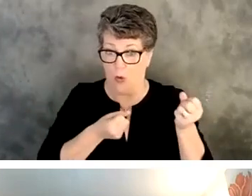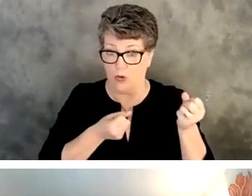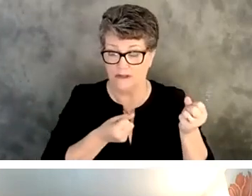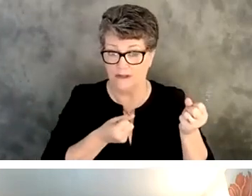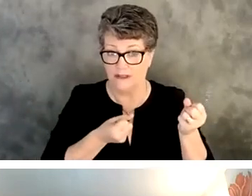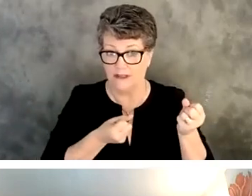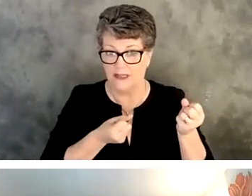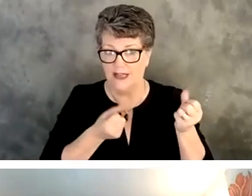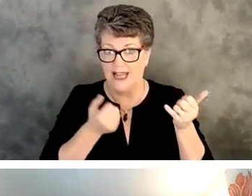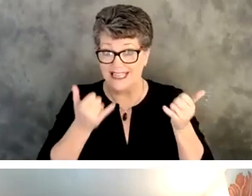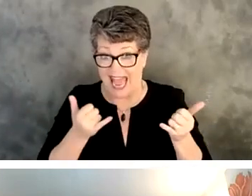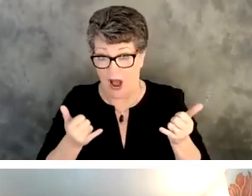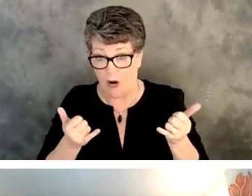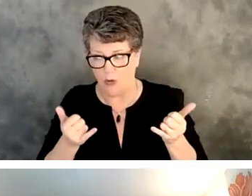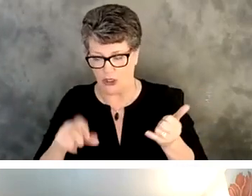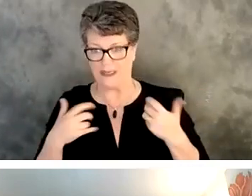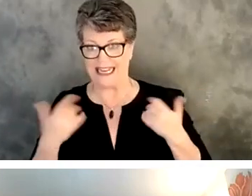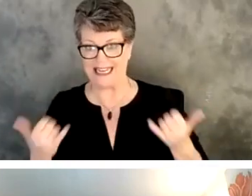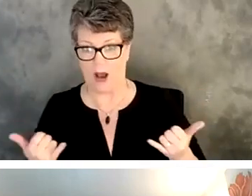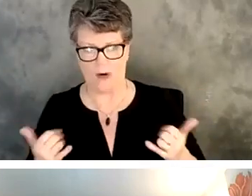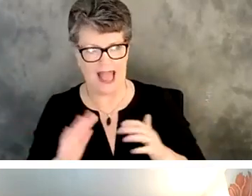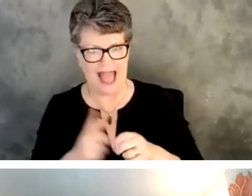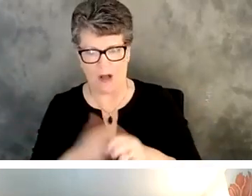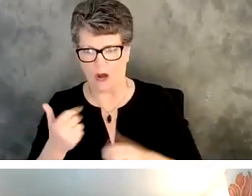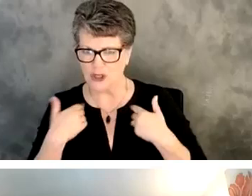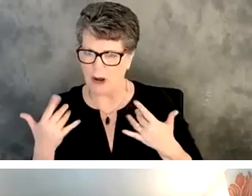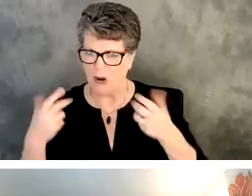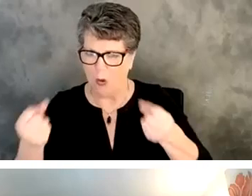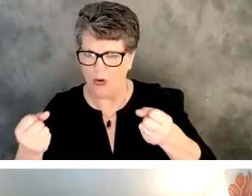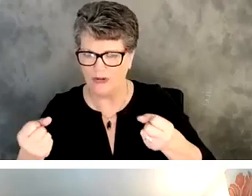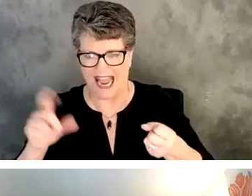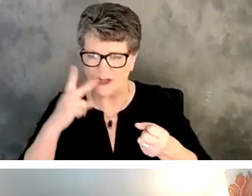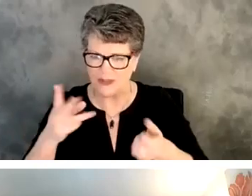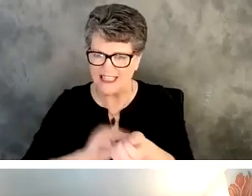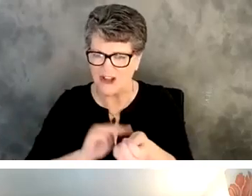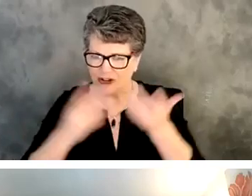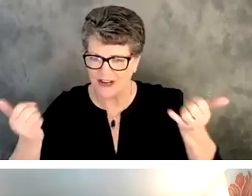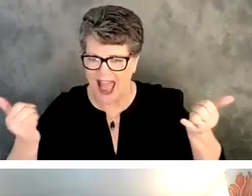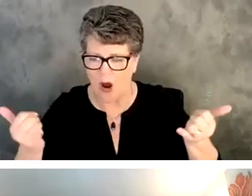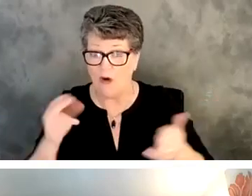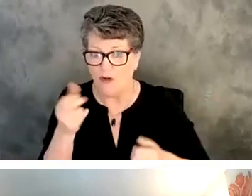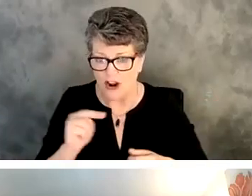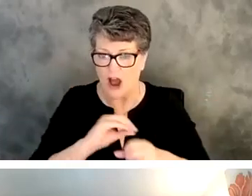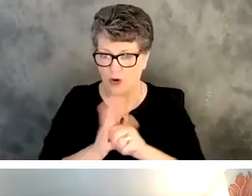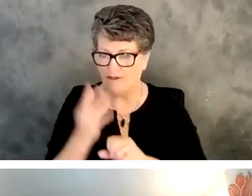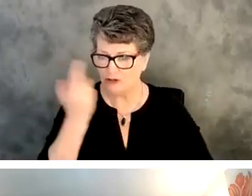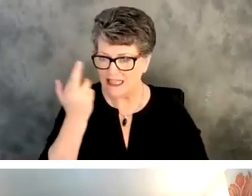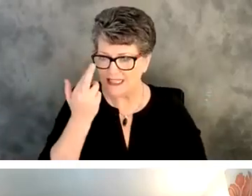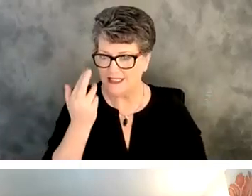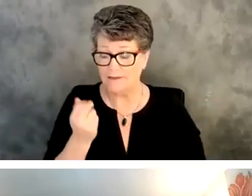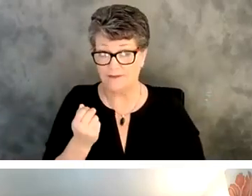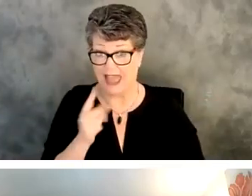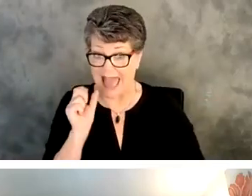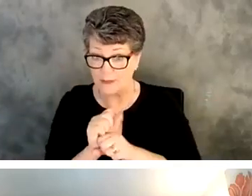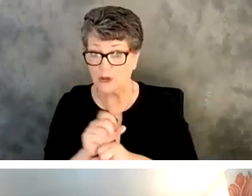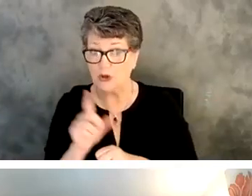Well, that stuff is needed now. It's like, well, how much longer do you want me to hold? I need to see a doctor now, right? For a non-COVID reason. And absolutely,